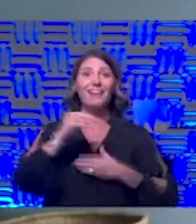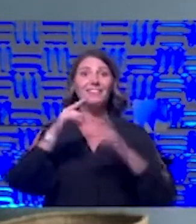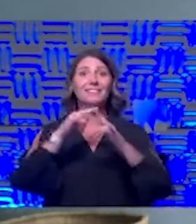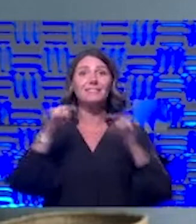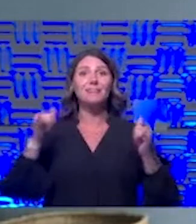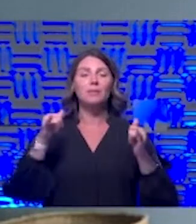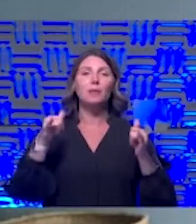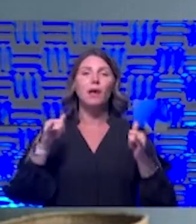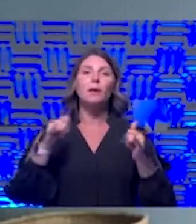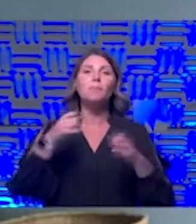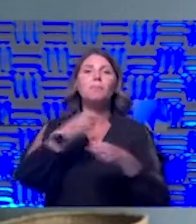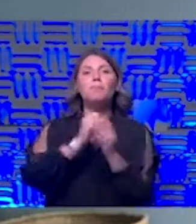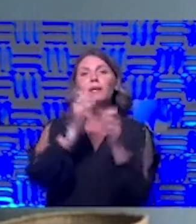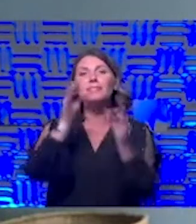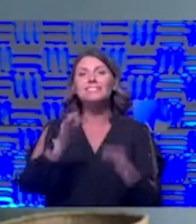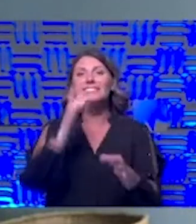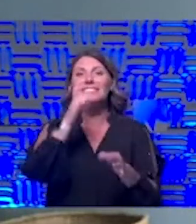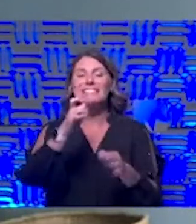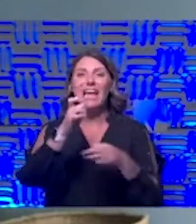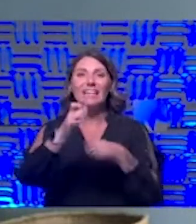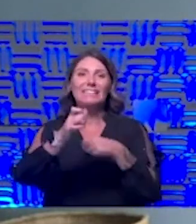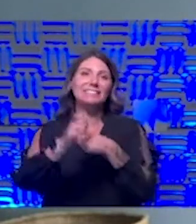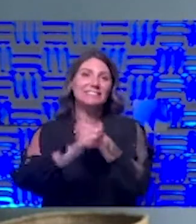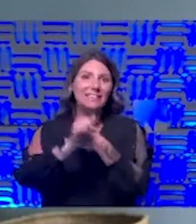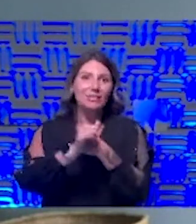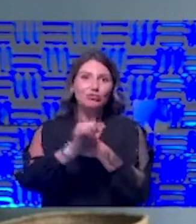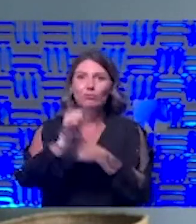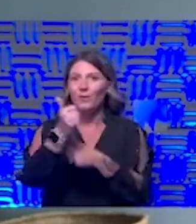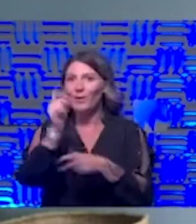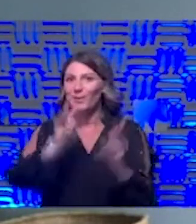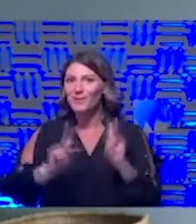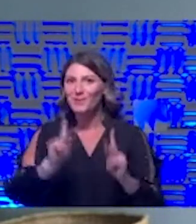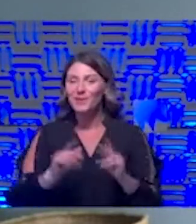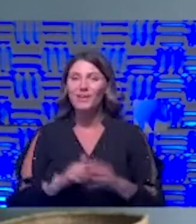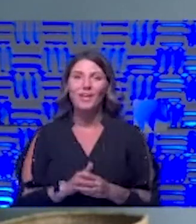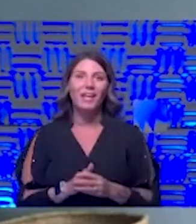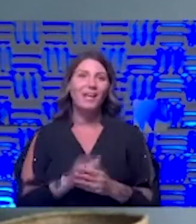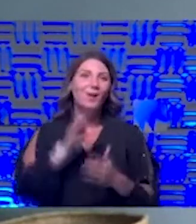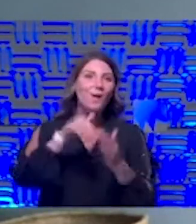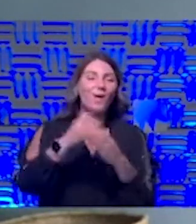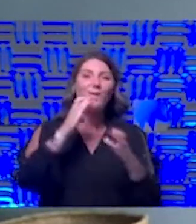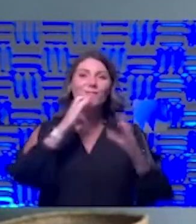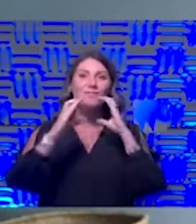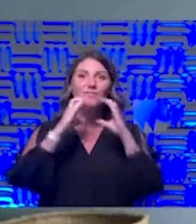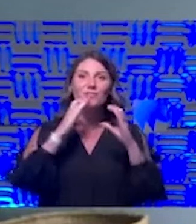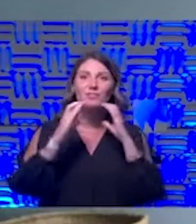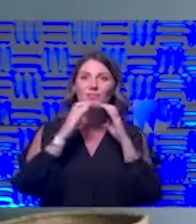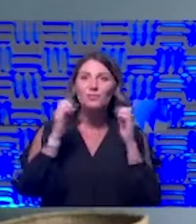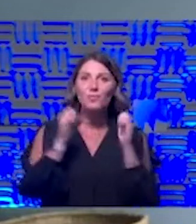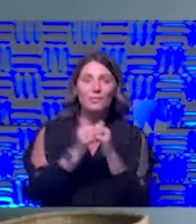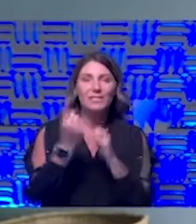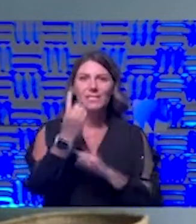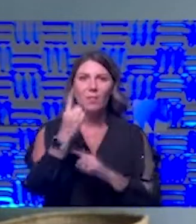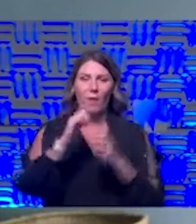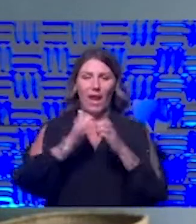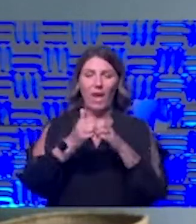other people. So, in every single conversation I've had with someone about how to manage